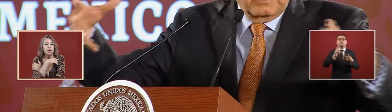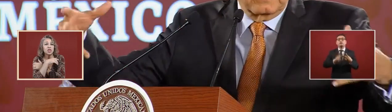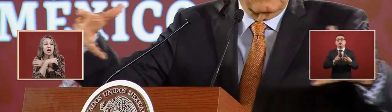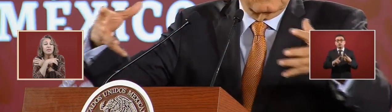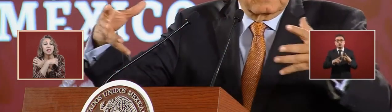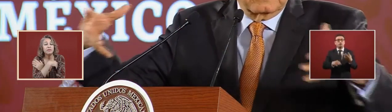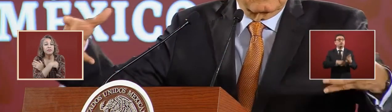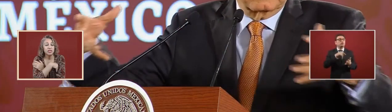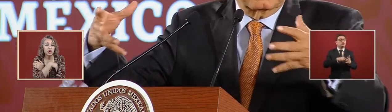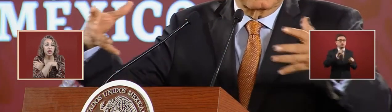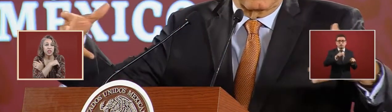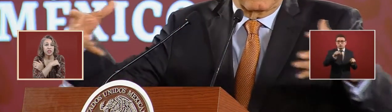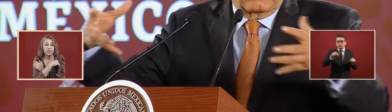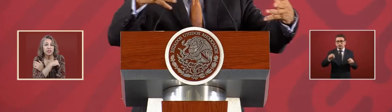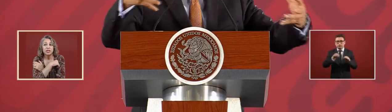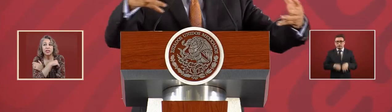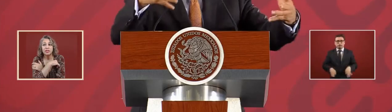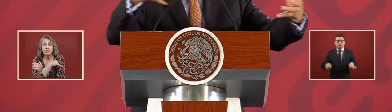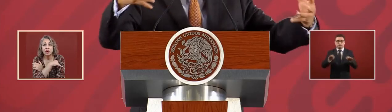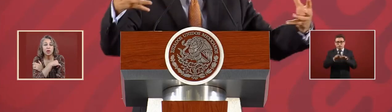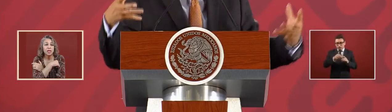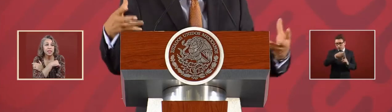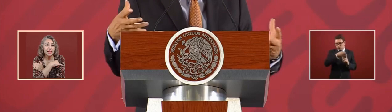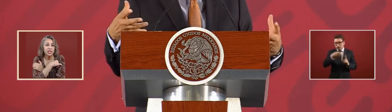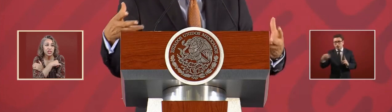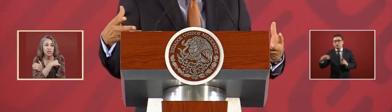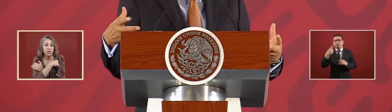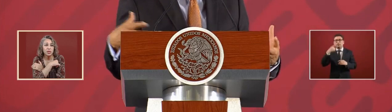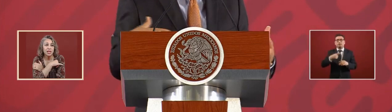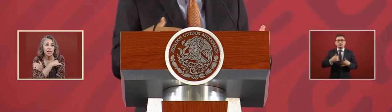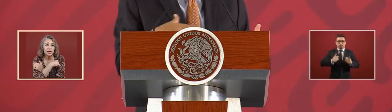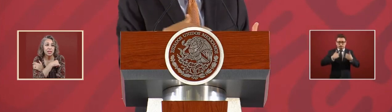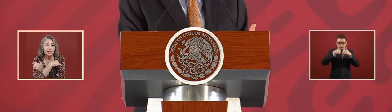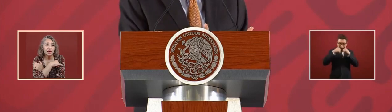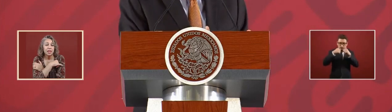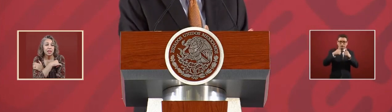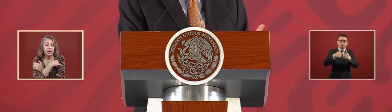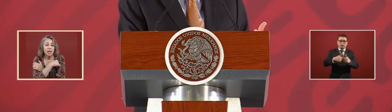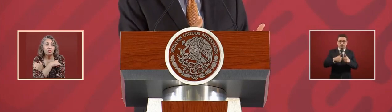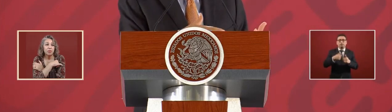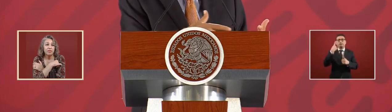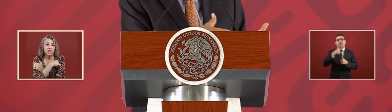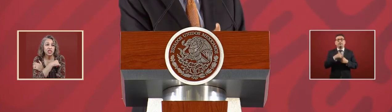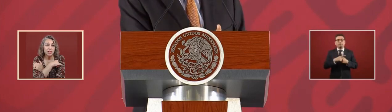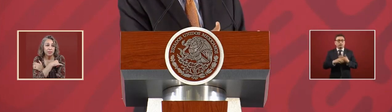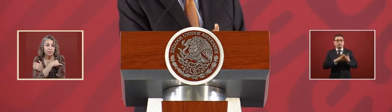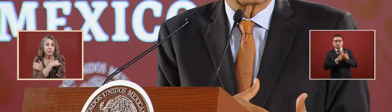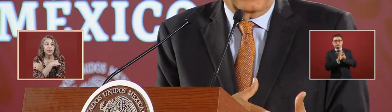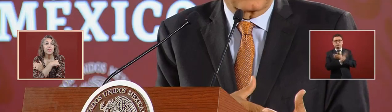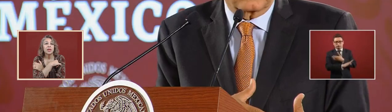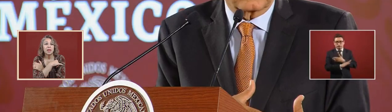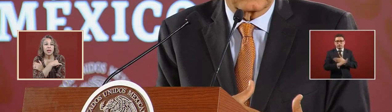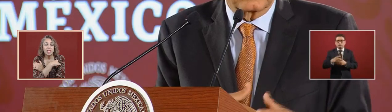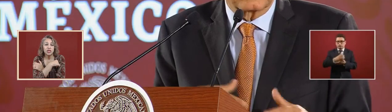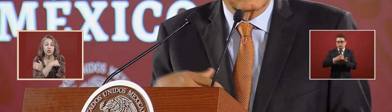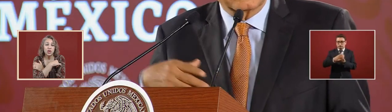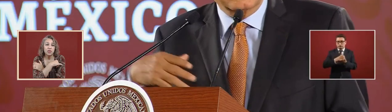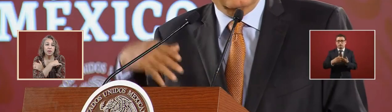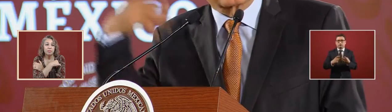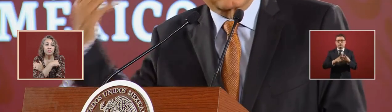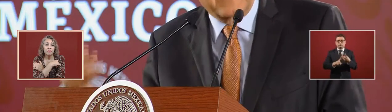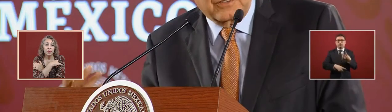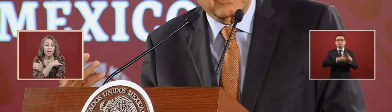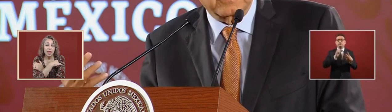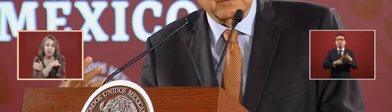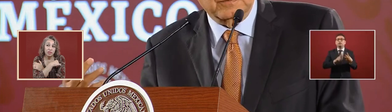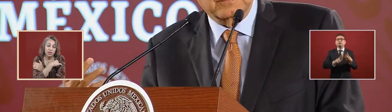we also have the infrastructure la organización organization to attend en prevención and prevention y curarlos. And to cure them. Y